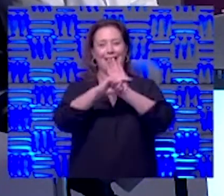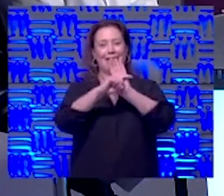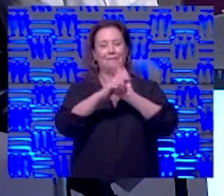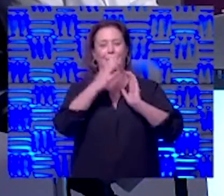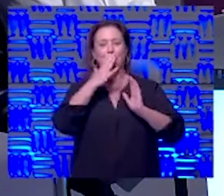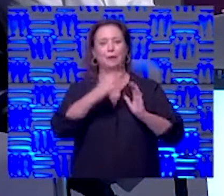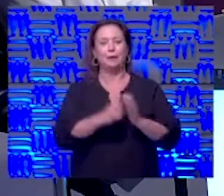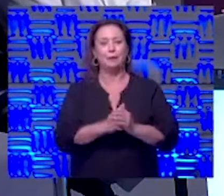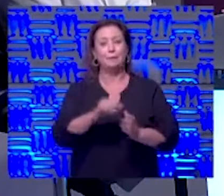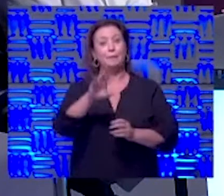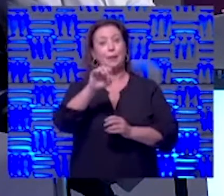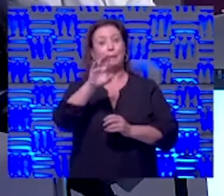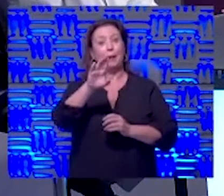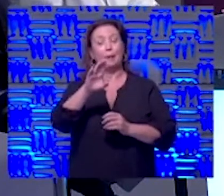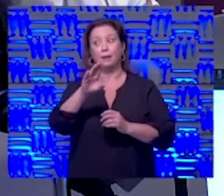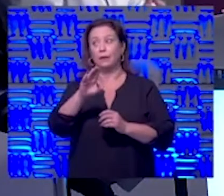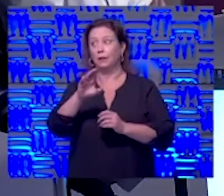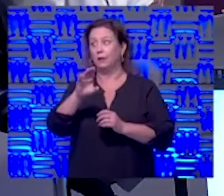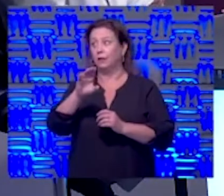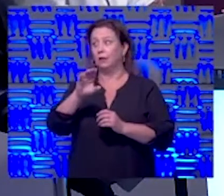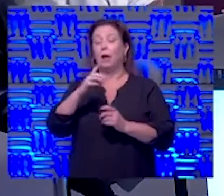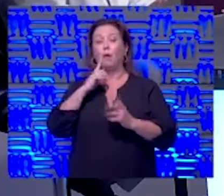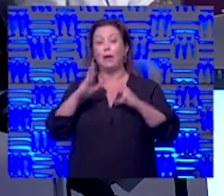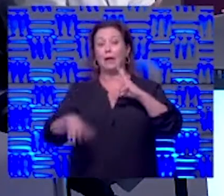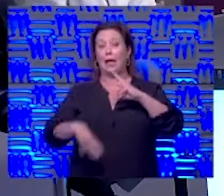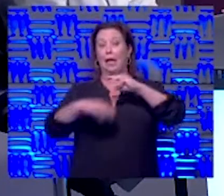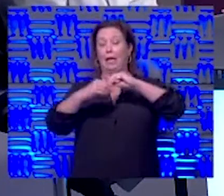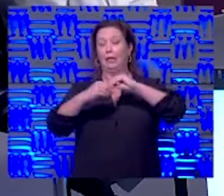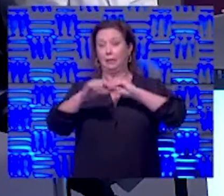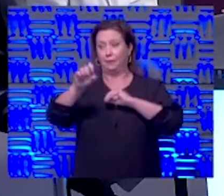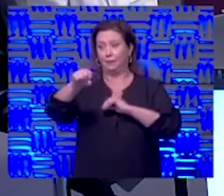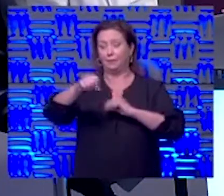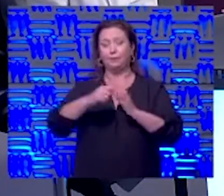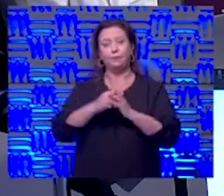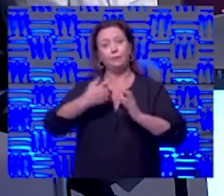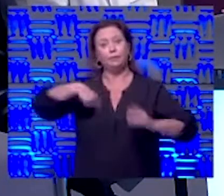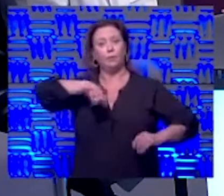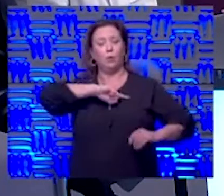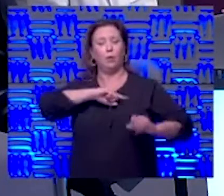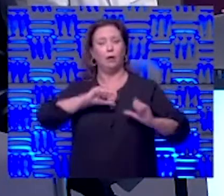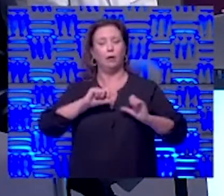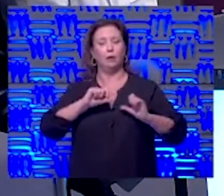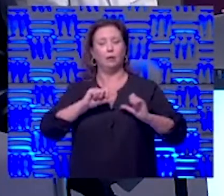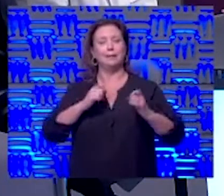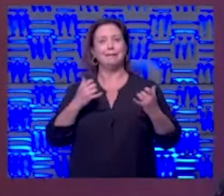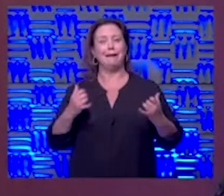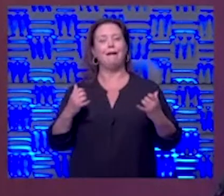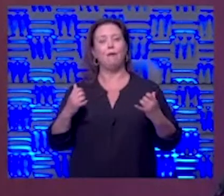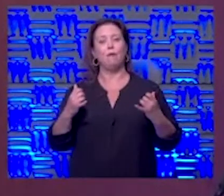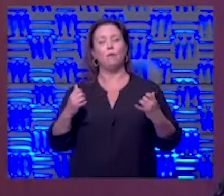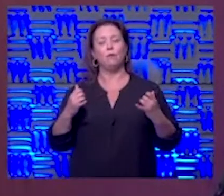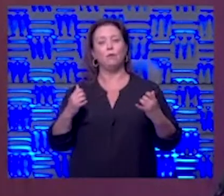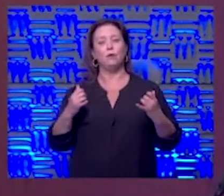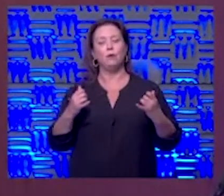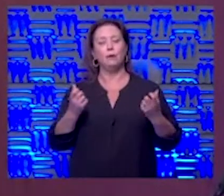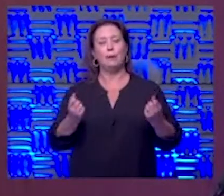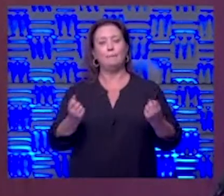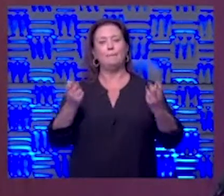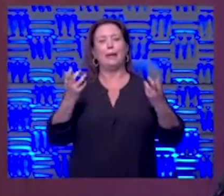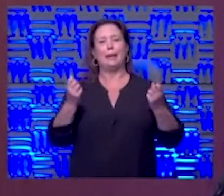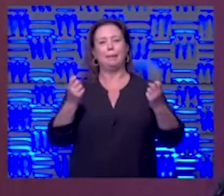go. Bob, you got a question? We do. Oh, did you want to say something? Well, I just wanted to say that we are moving to a place where